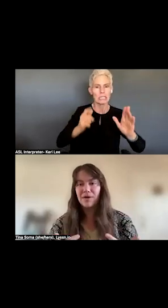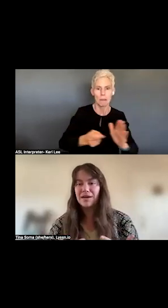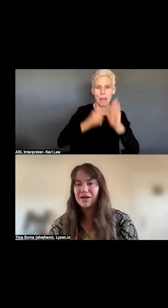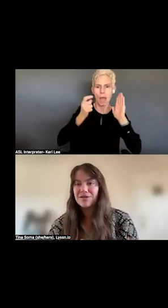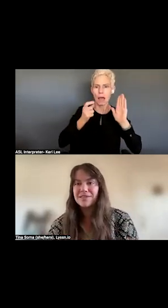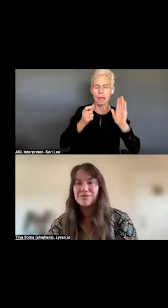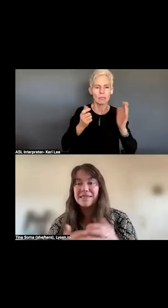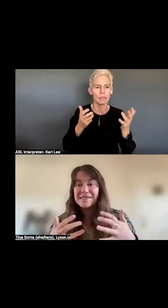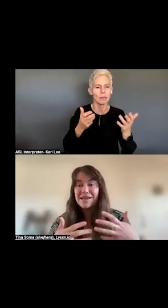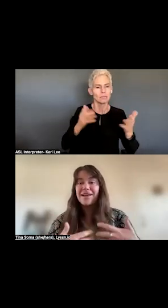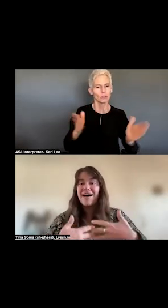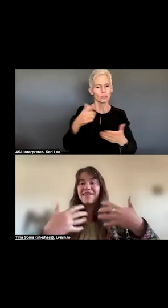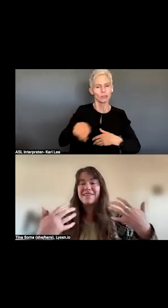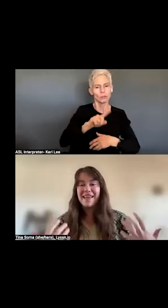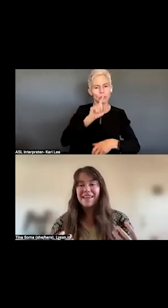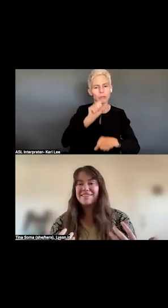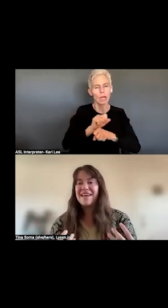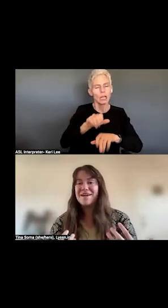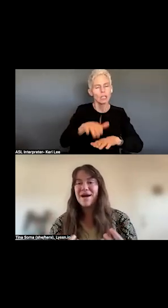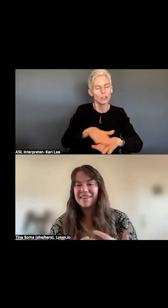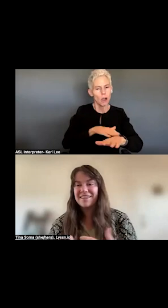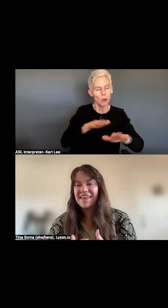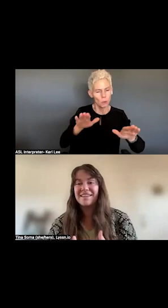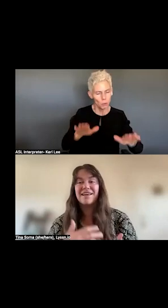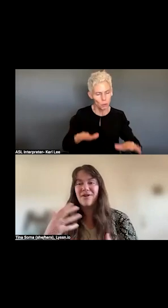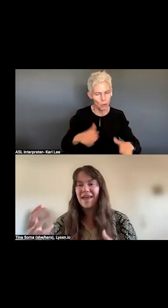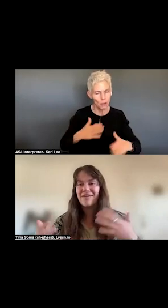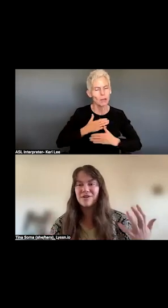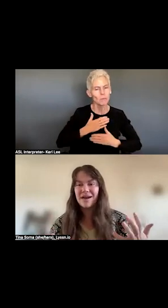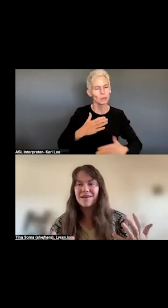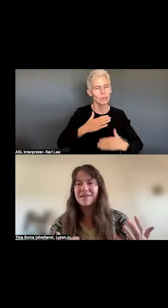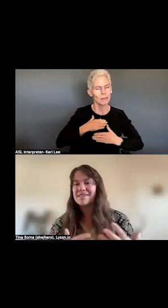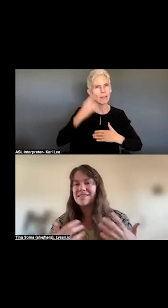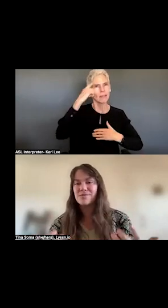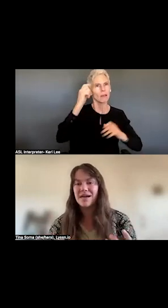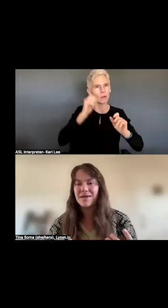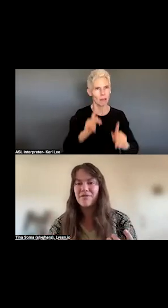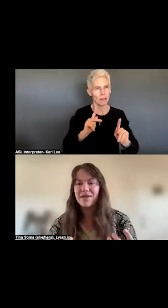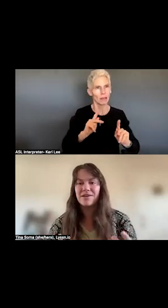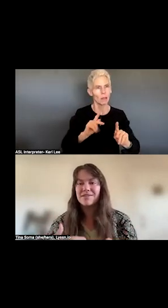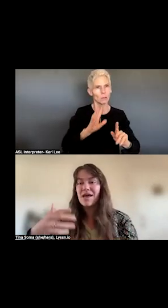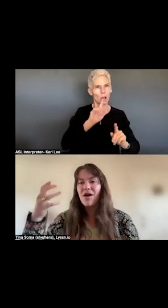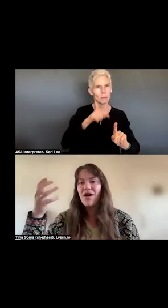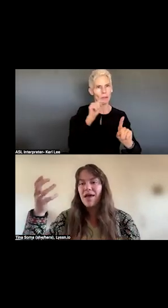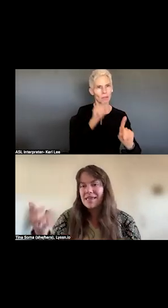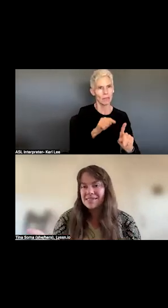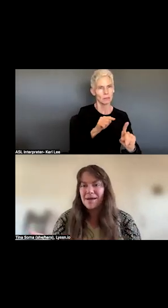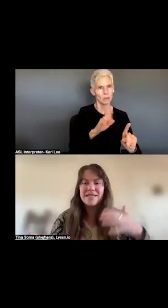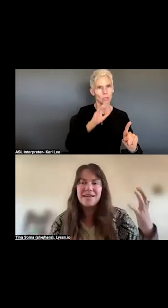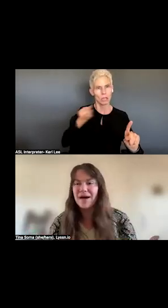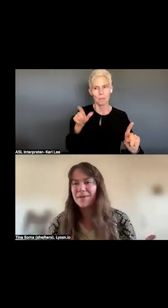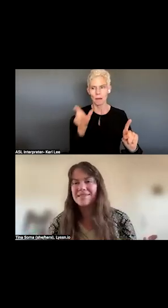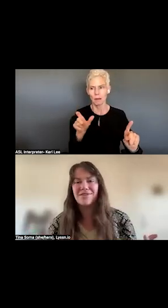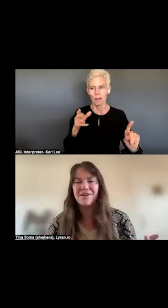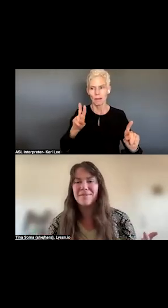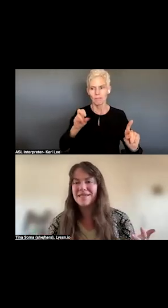I would encourage you all to really slow down and take a breath and think like, okay, if we're talking about this as we're talking about vehicles, am I